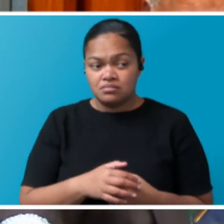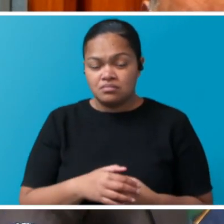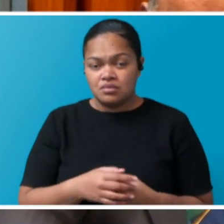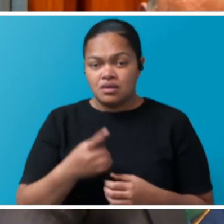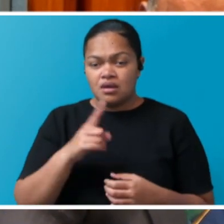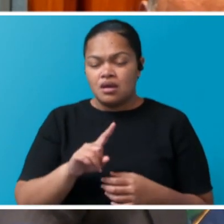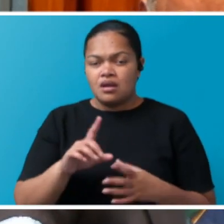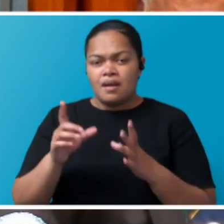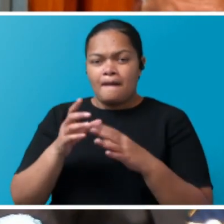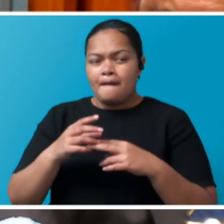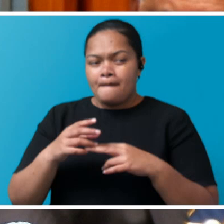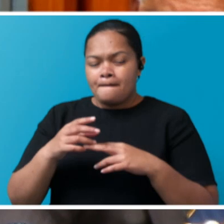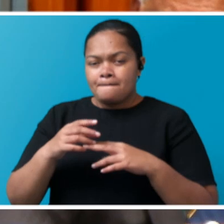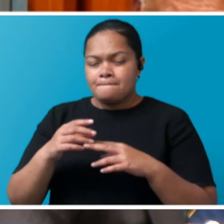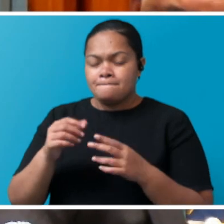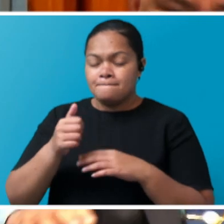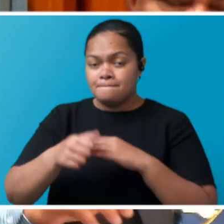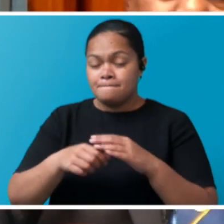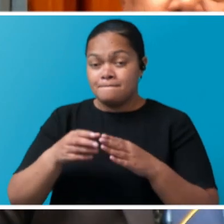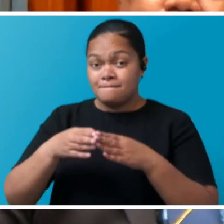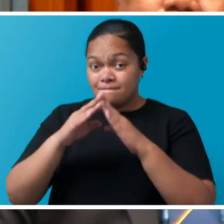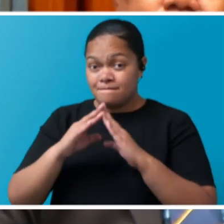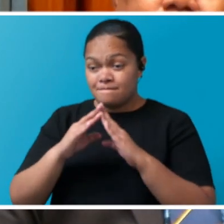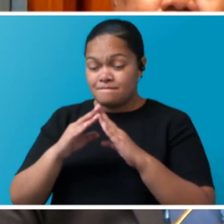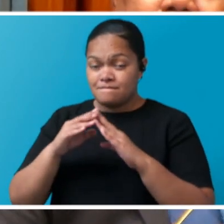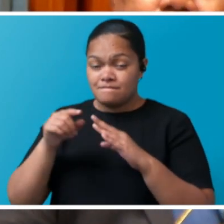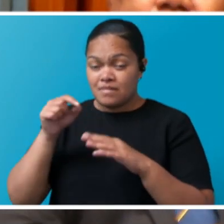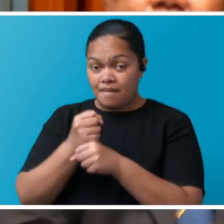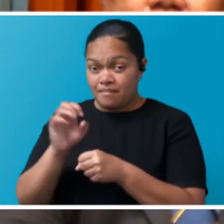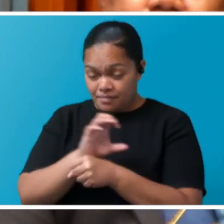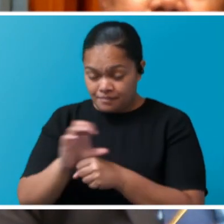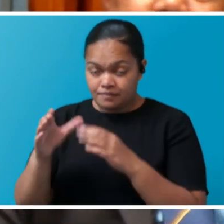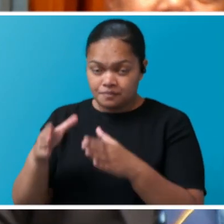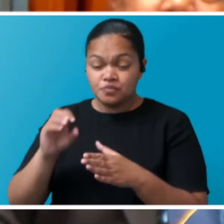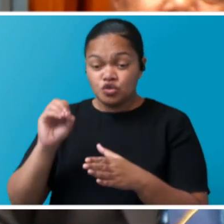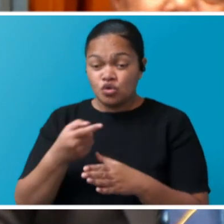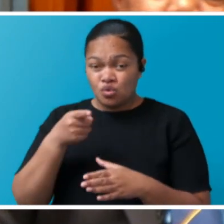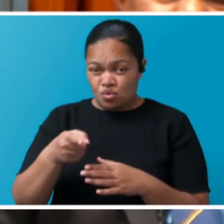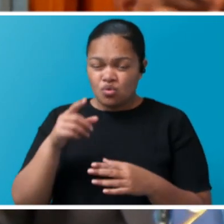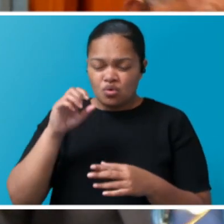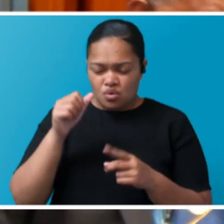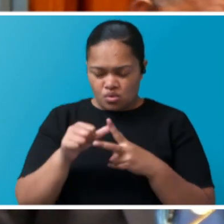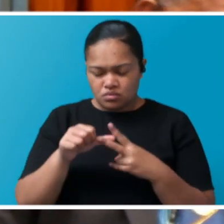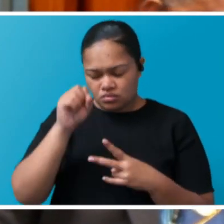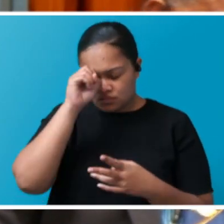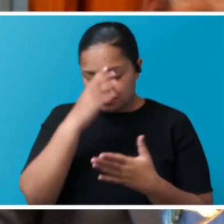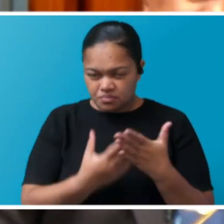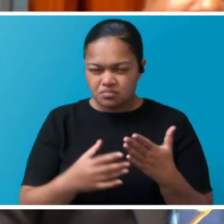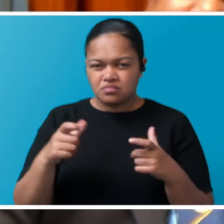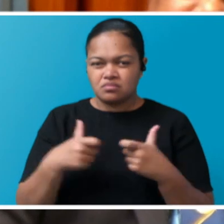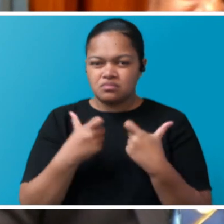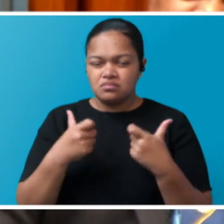facility. Despite these efforts, Mr. Speaker, sir, the landfill remains a challenge due to increased waste generation